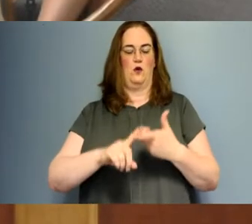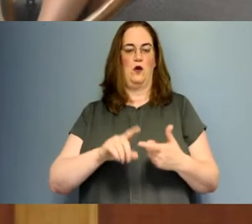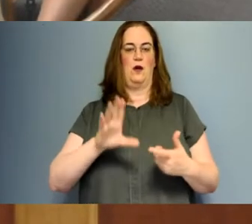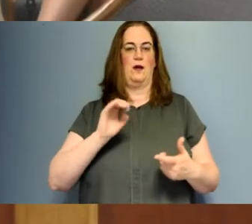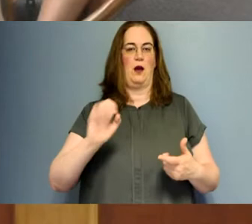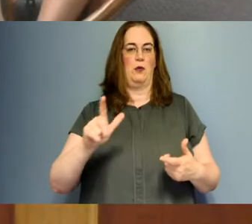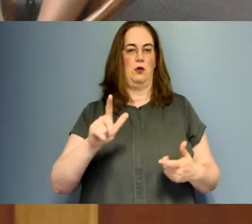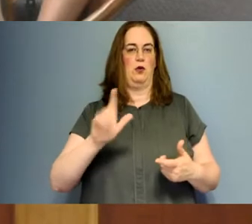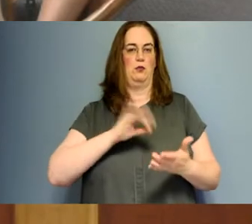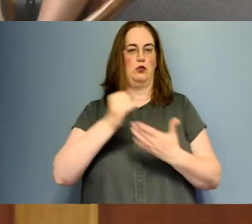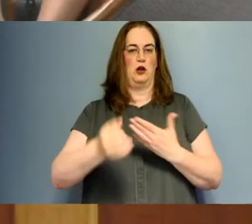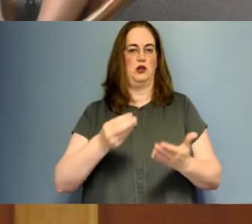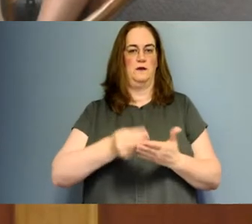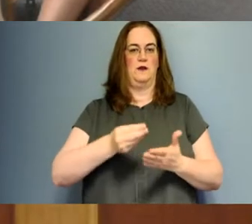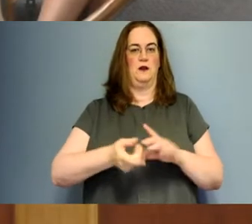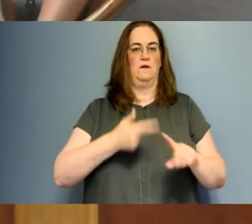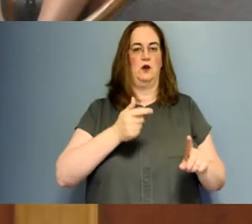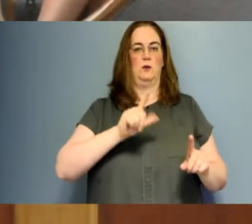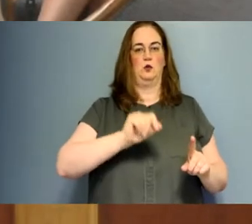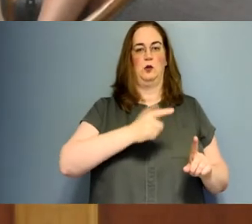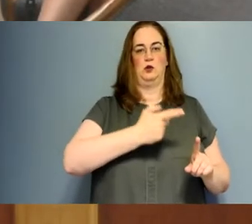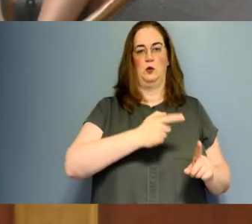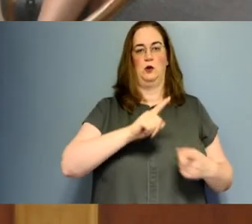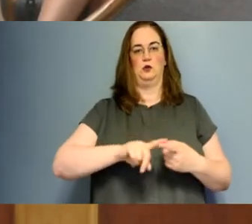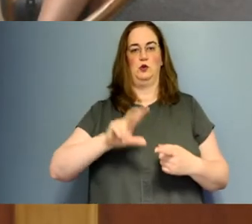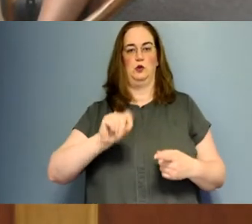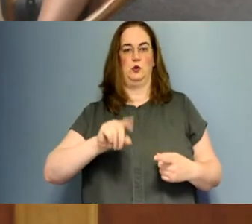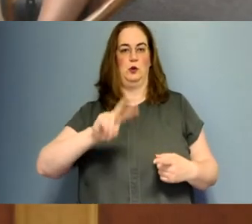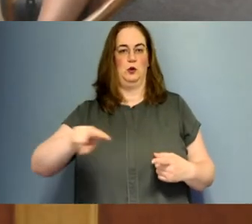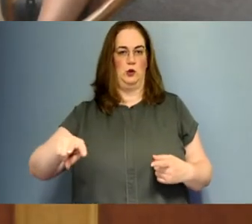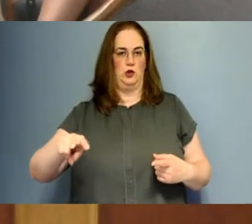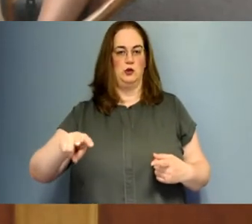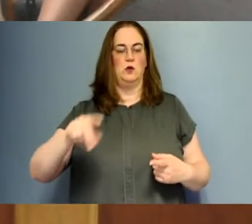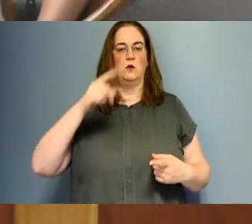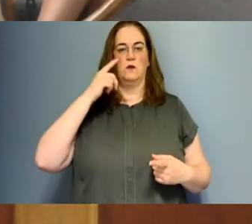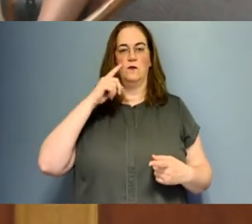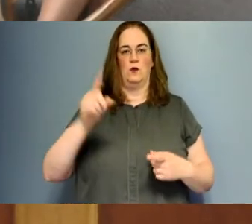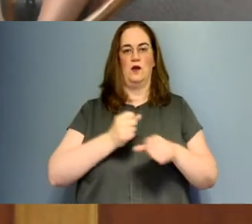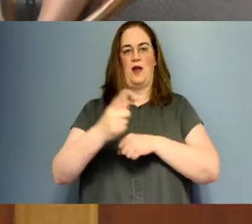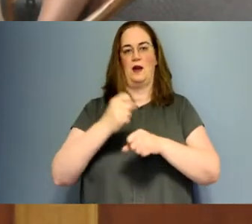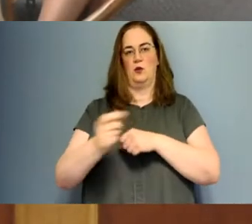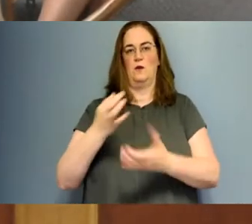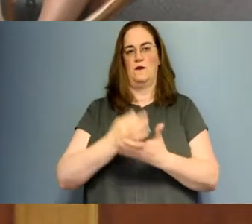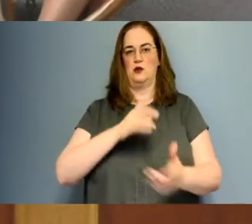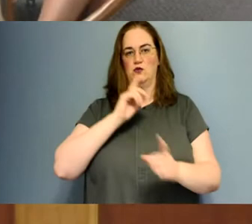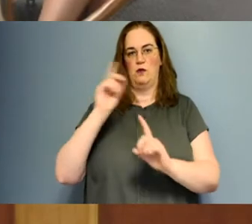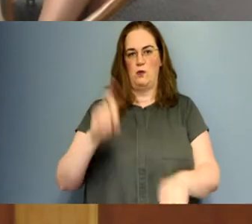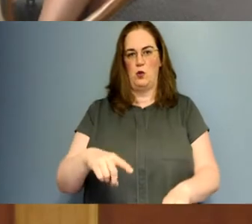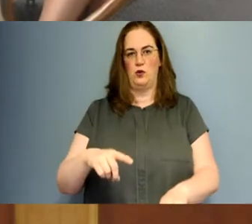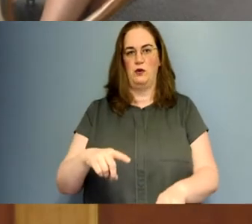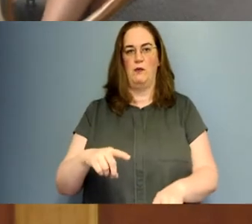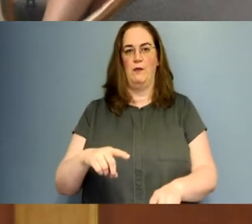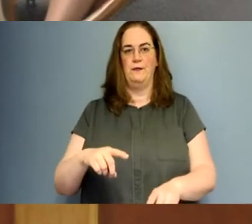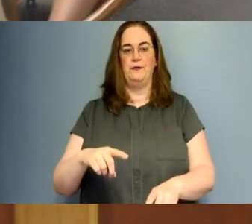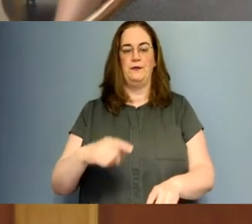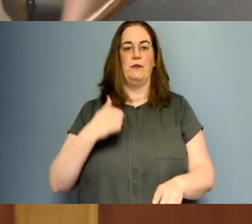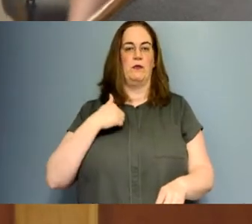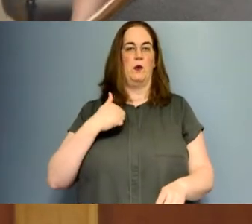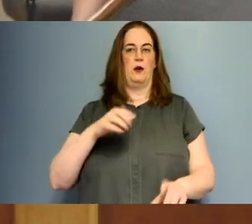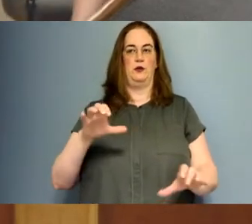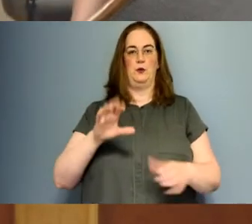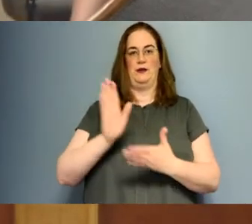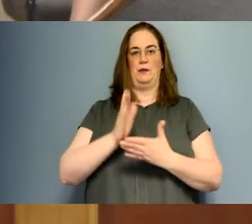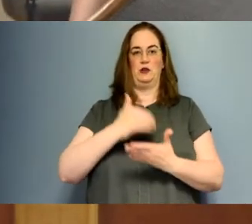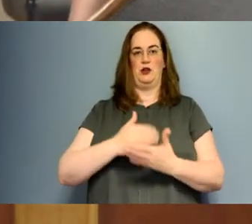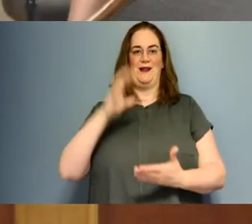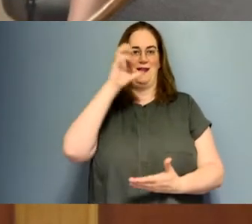funds from 21 to 22 per the annual financial report. What I do in the budget is to